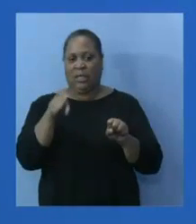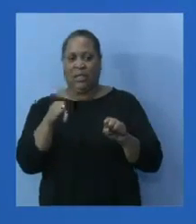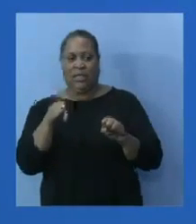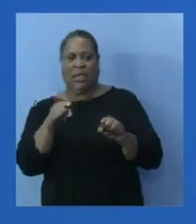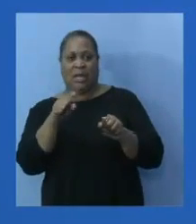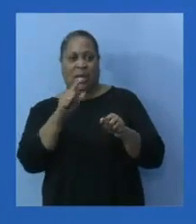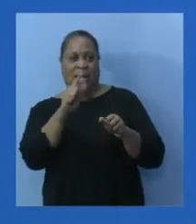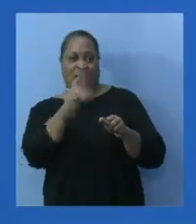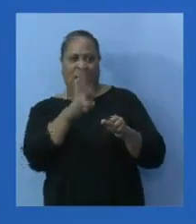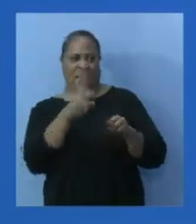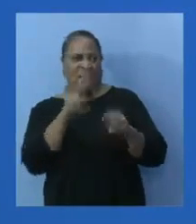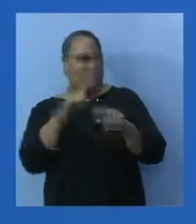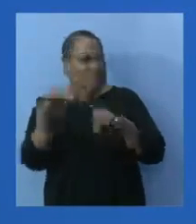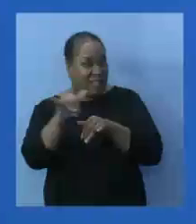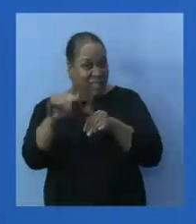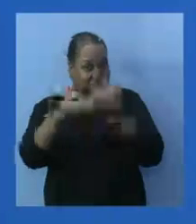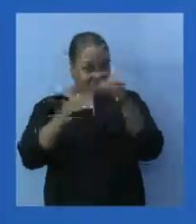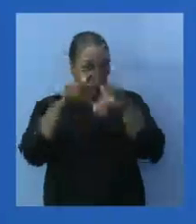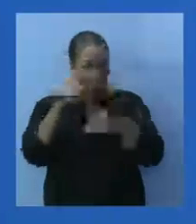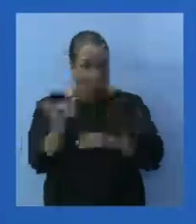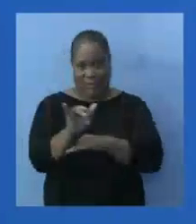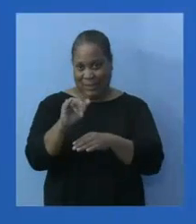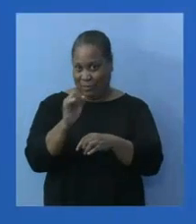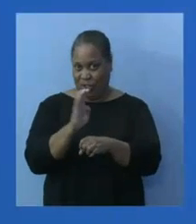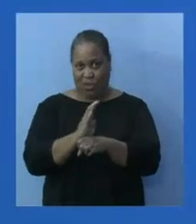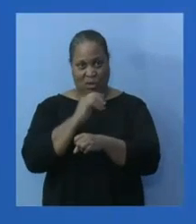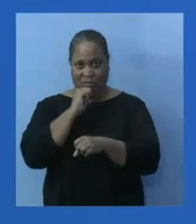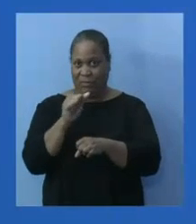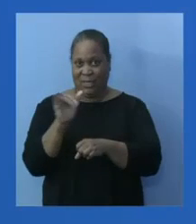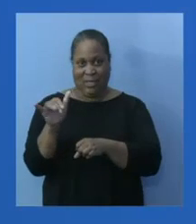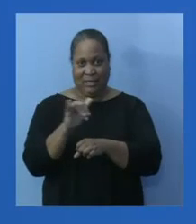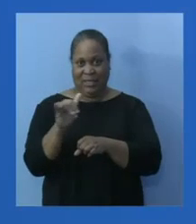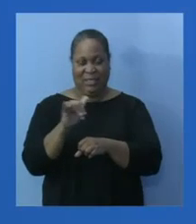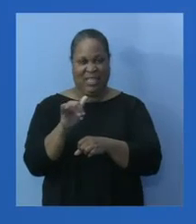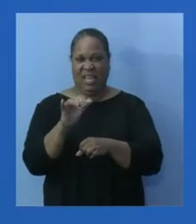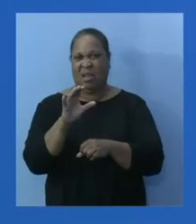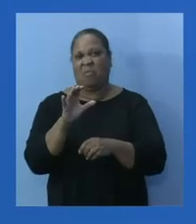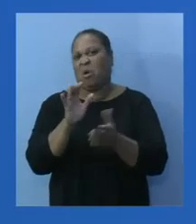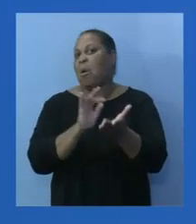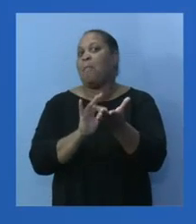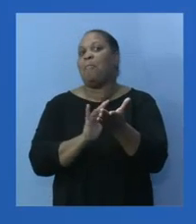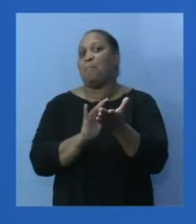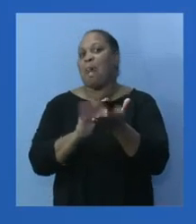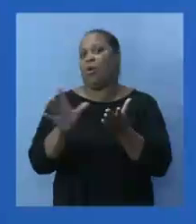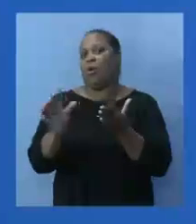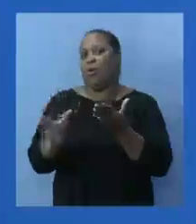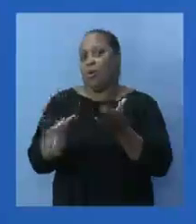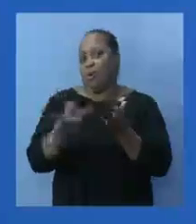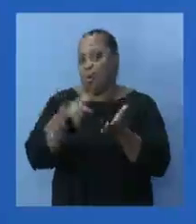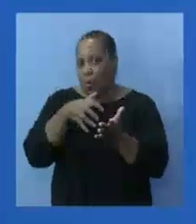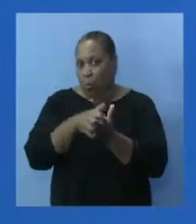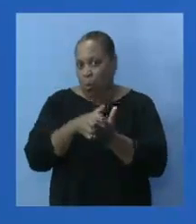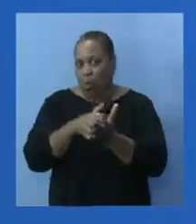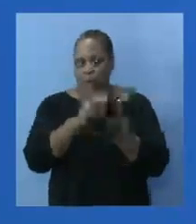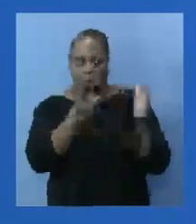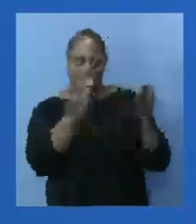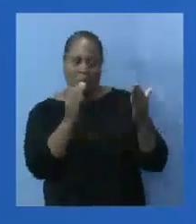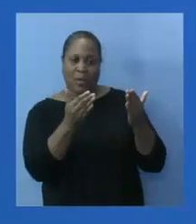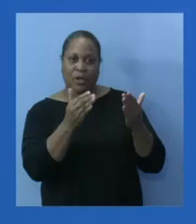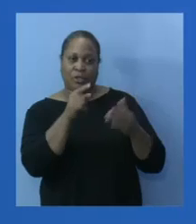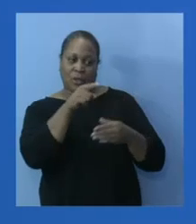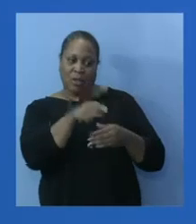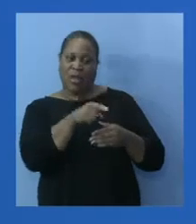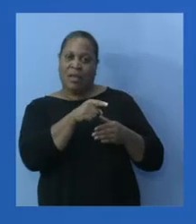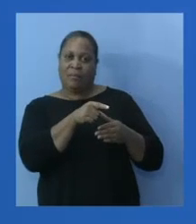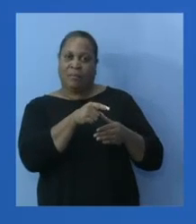building and doing the exact same job, but they don't have that same level of comorbidity or medical vulnerability. then the person A is going to be able